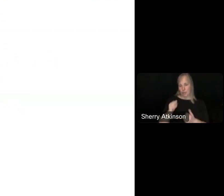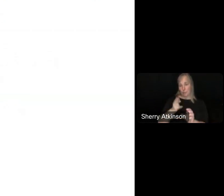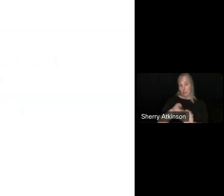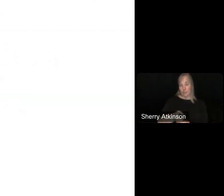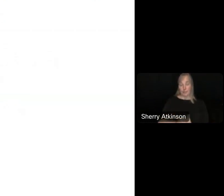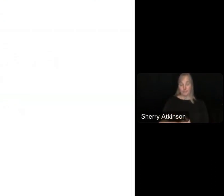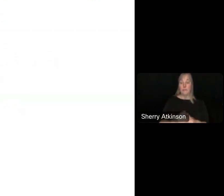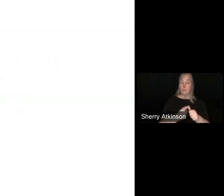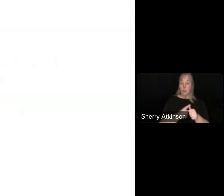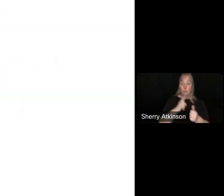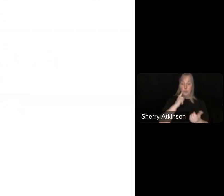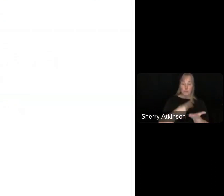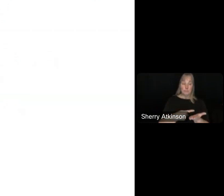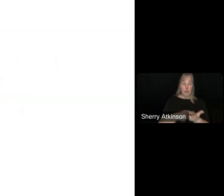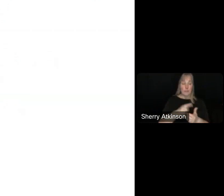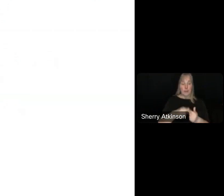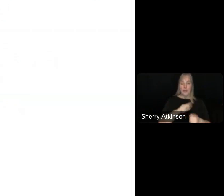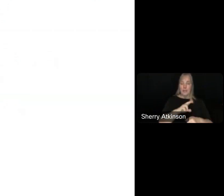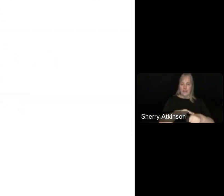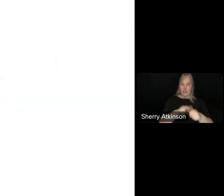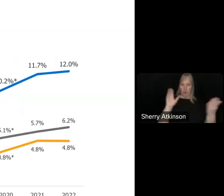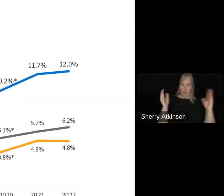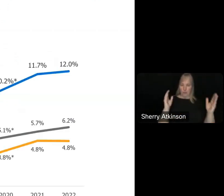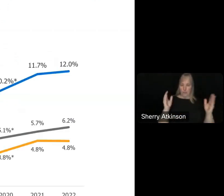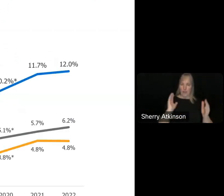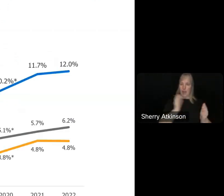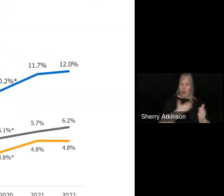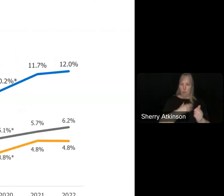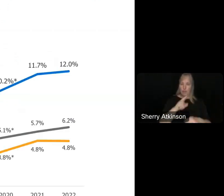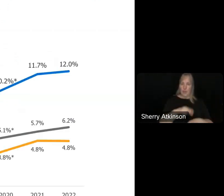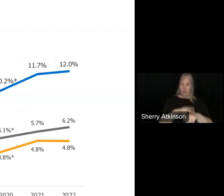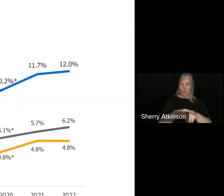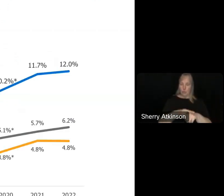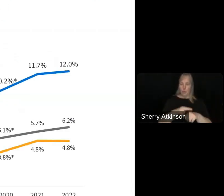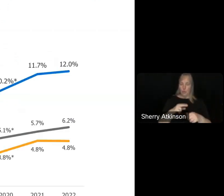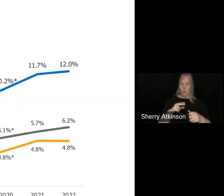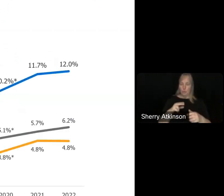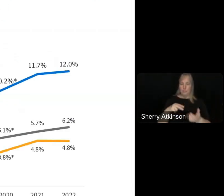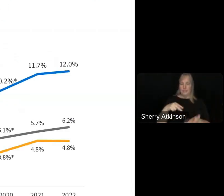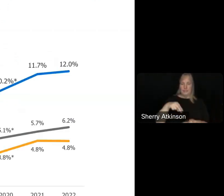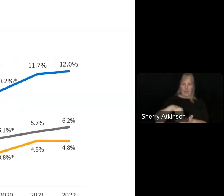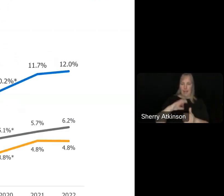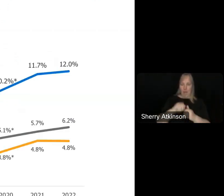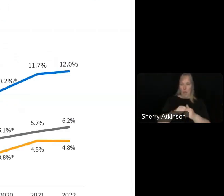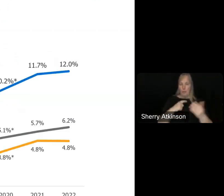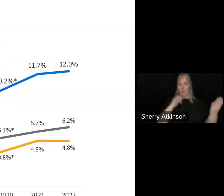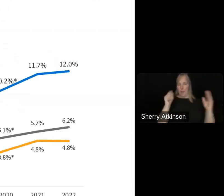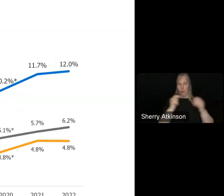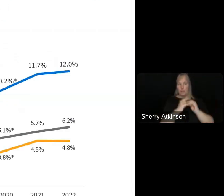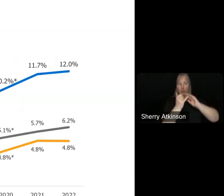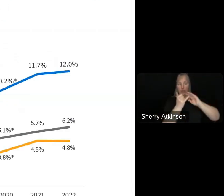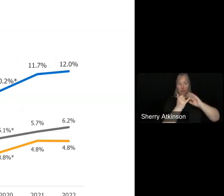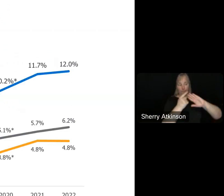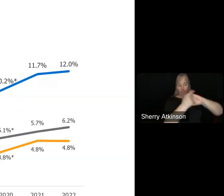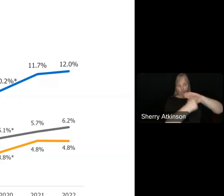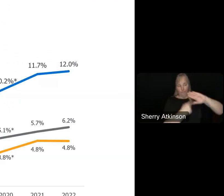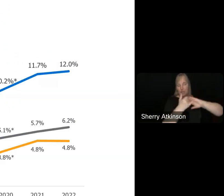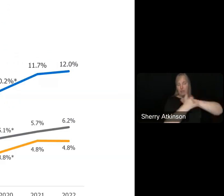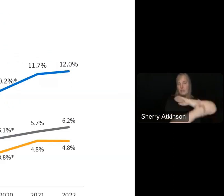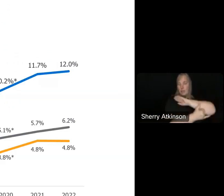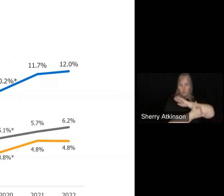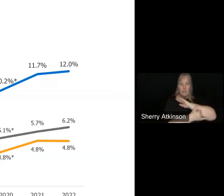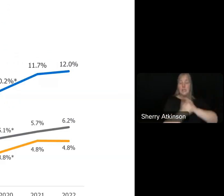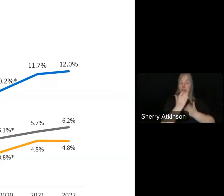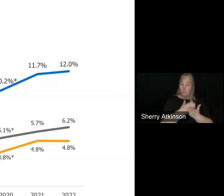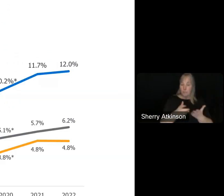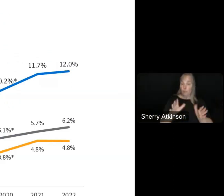First we'll talk with the national comparison of the national standing and how Howard County measures up. So I know some of you have already seen this data, but